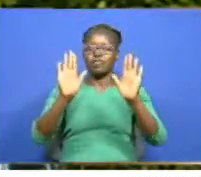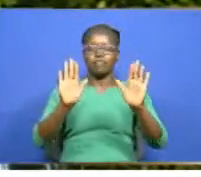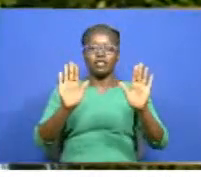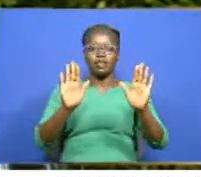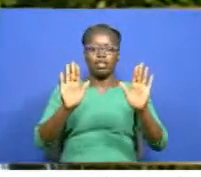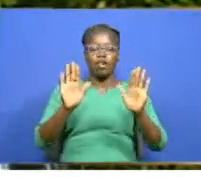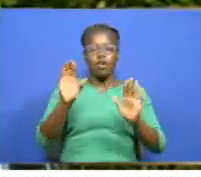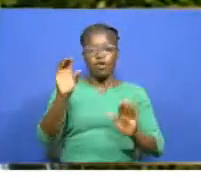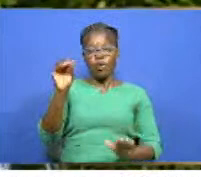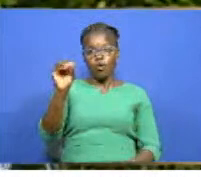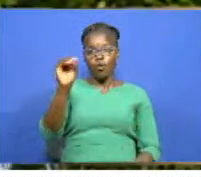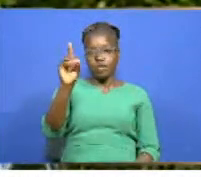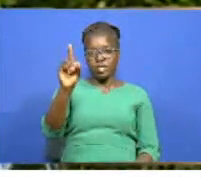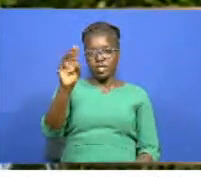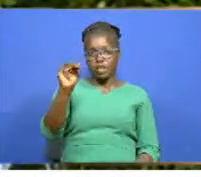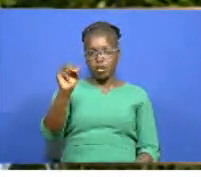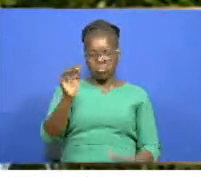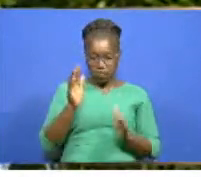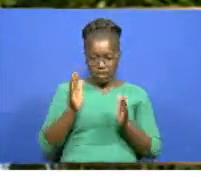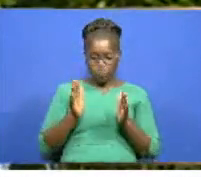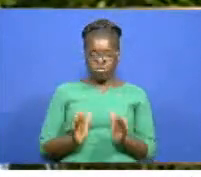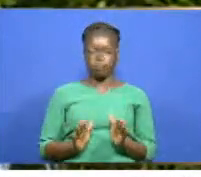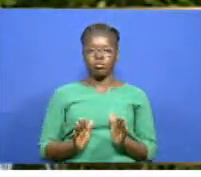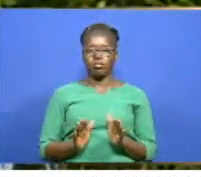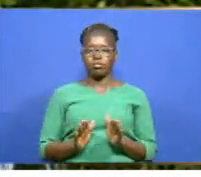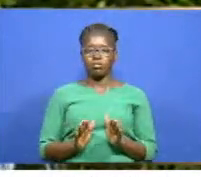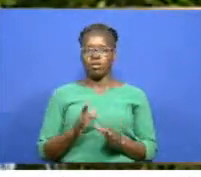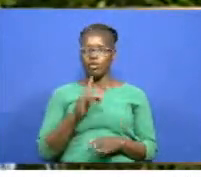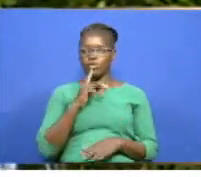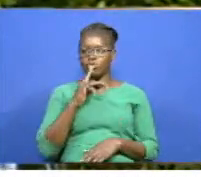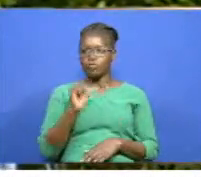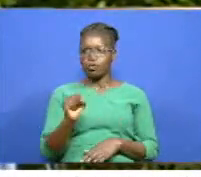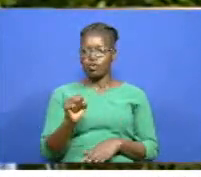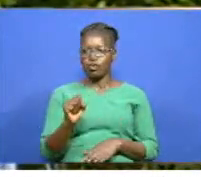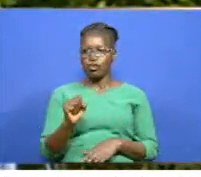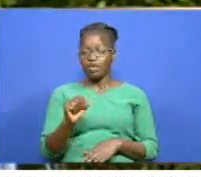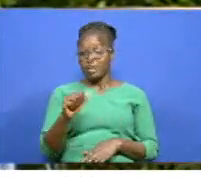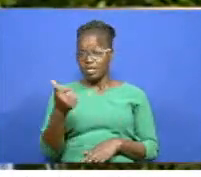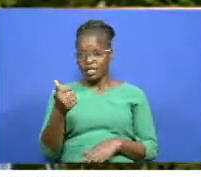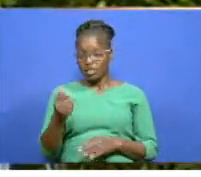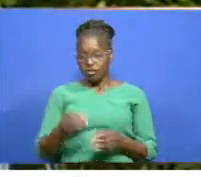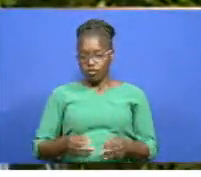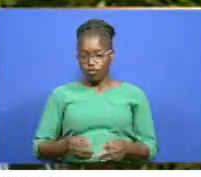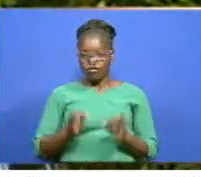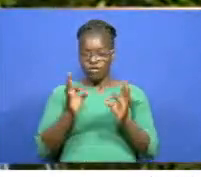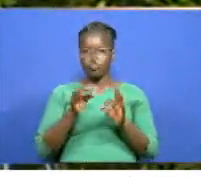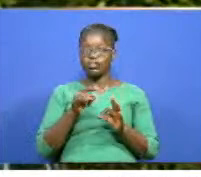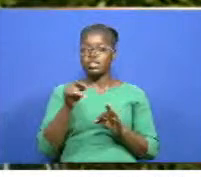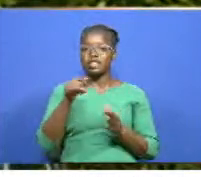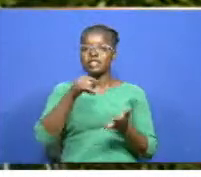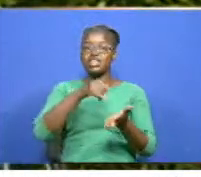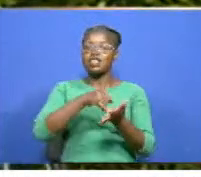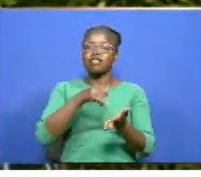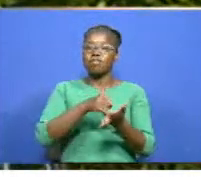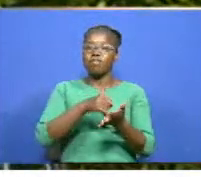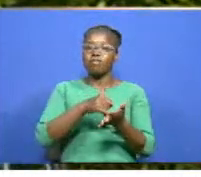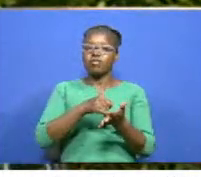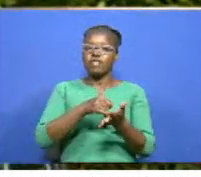for the ODM candidate. So any of his officials being involved